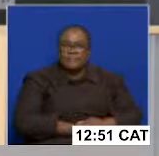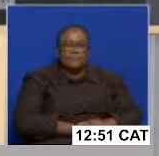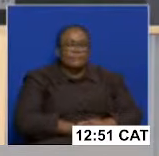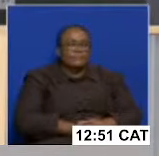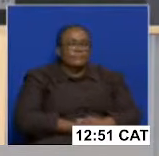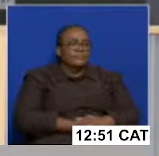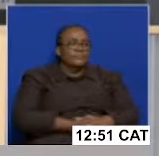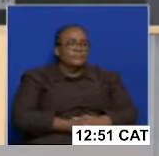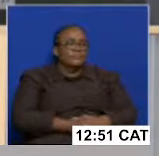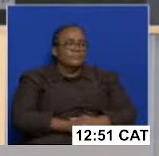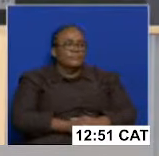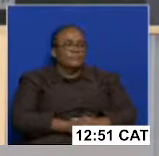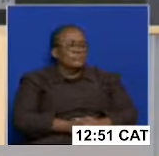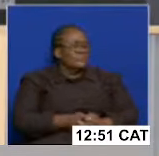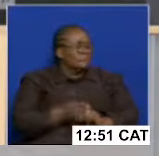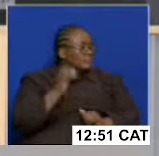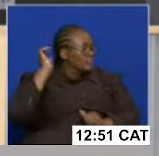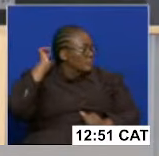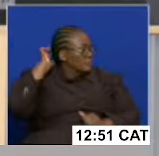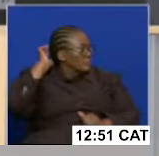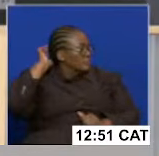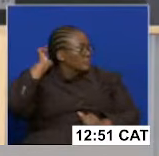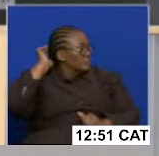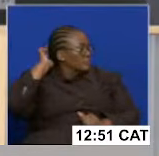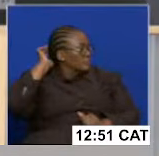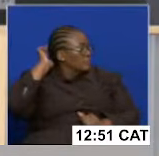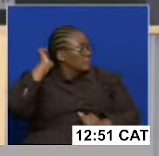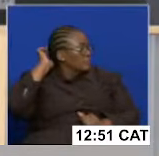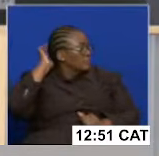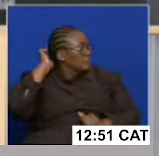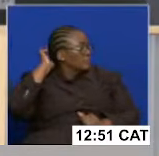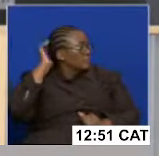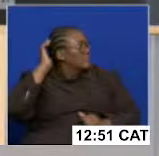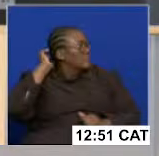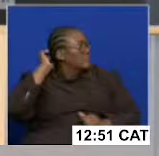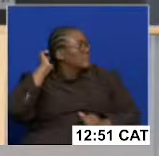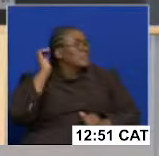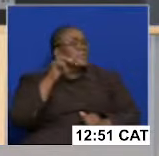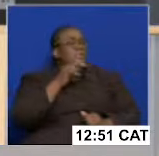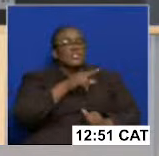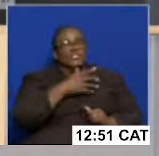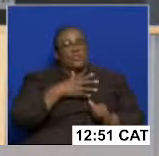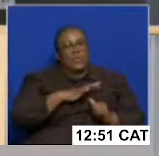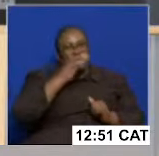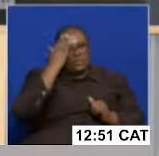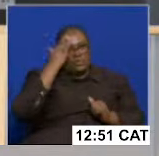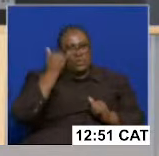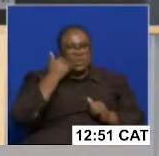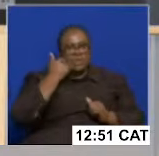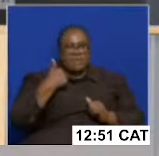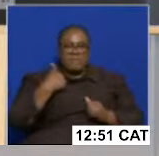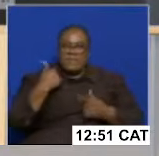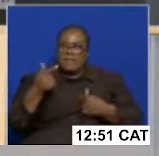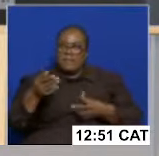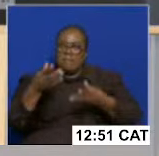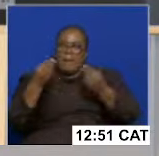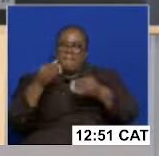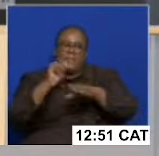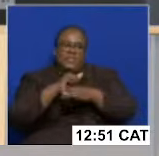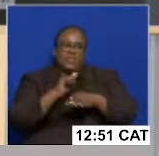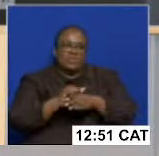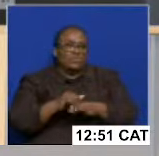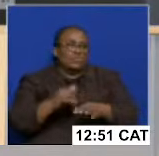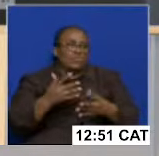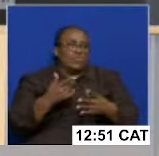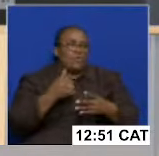I think she wanted to know if I managed to get the stones, or have I heard anything from my office that Makakula is